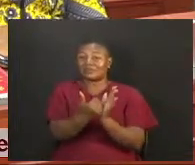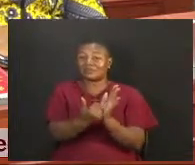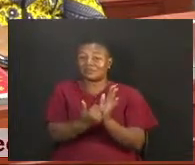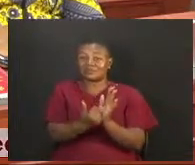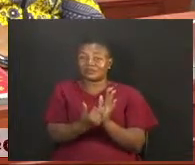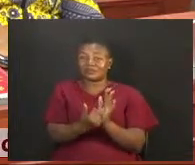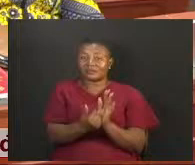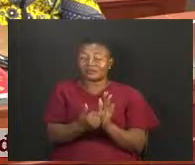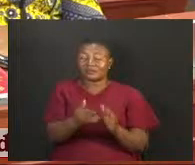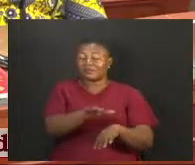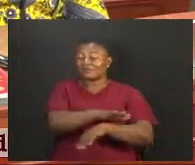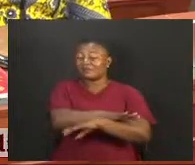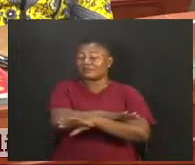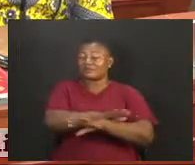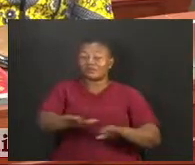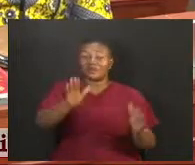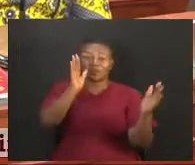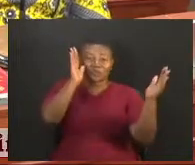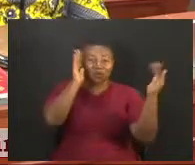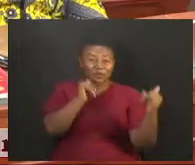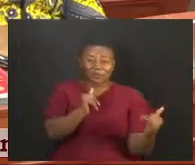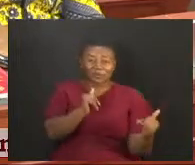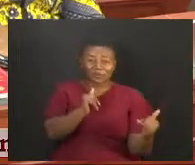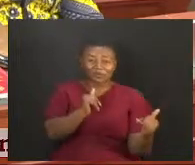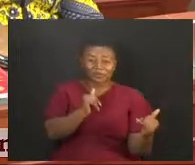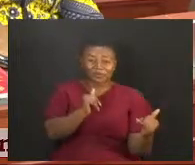There is no hope in this budget.